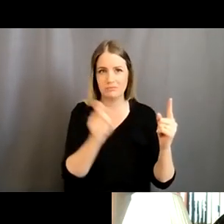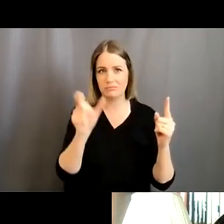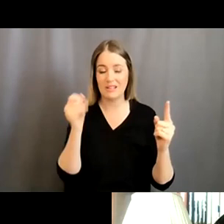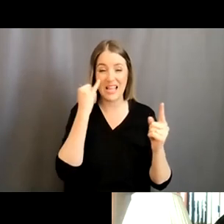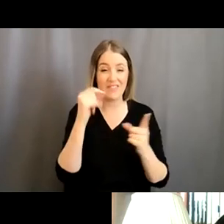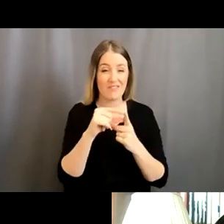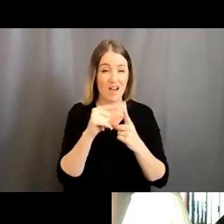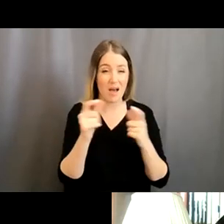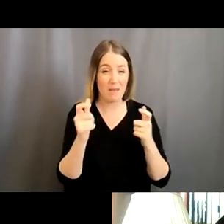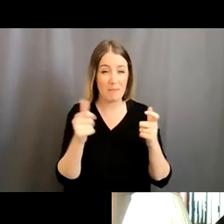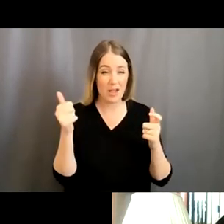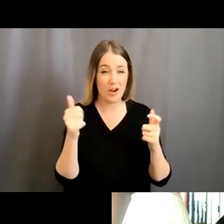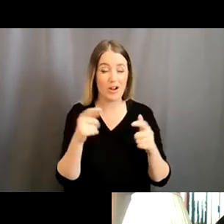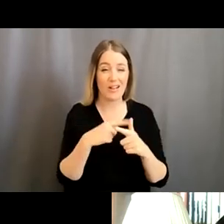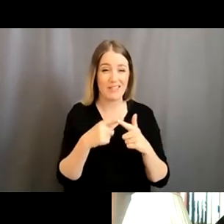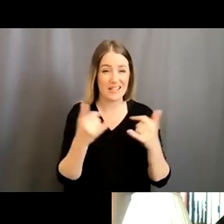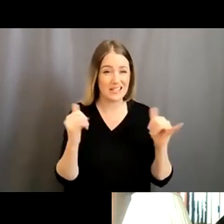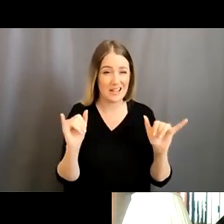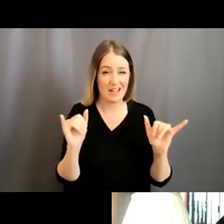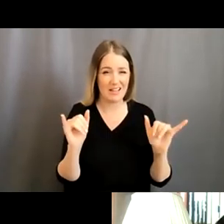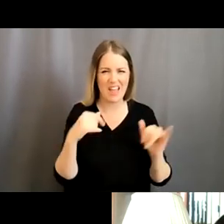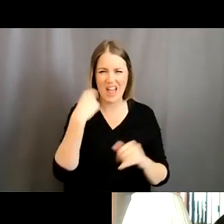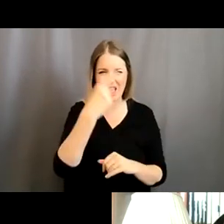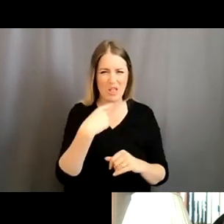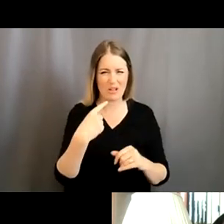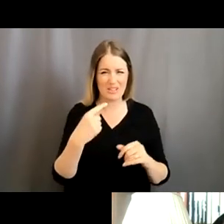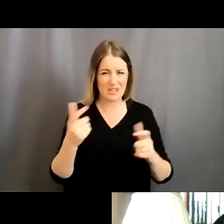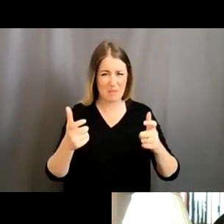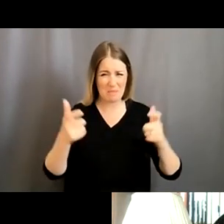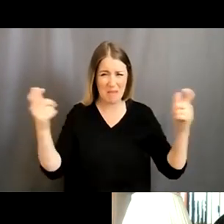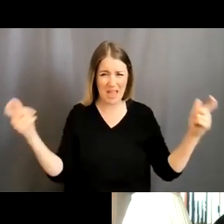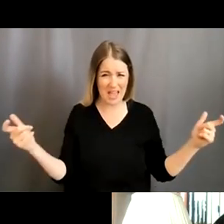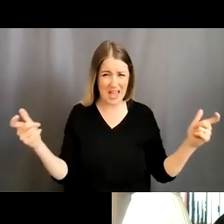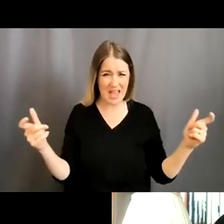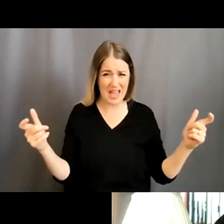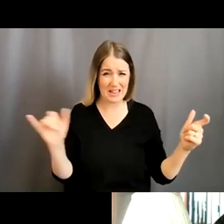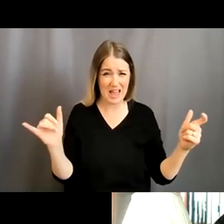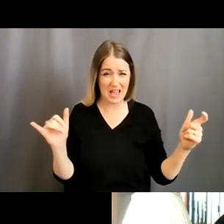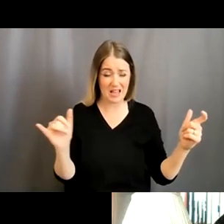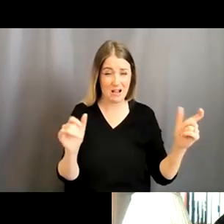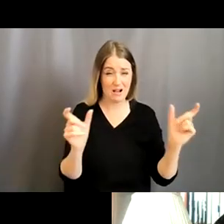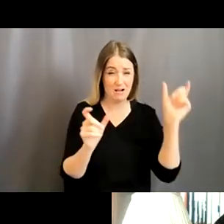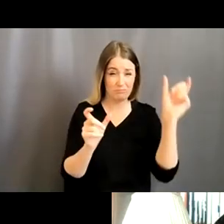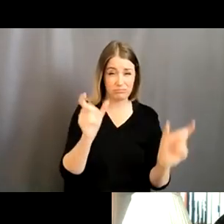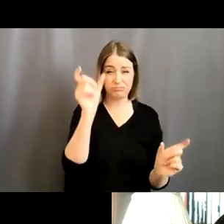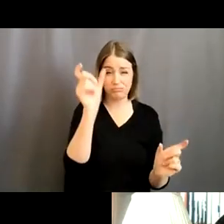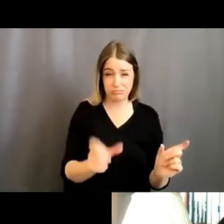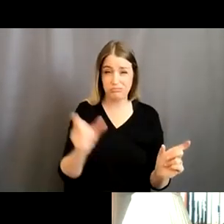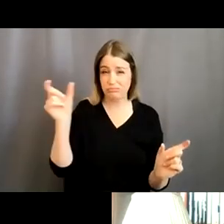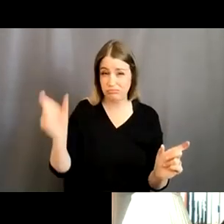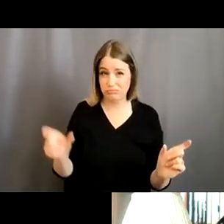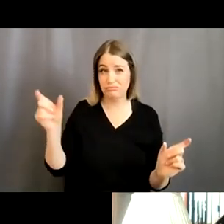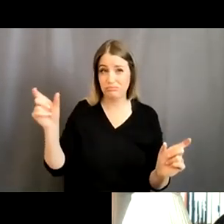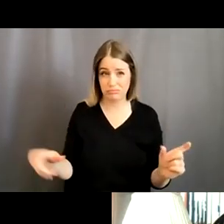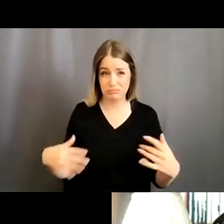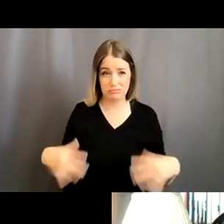bigger, it just looks so massive, like a giant block. But then there's,